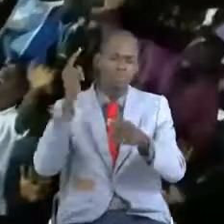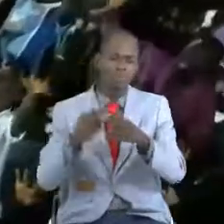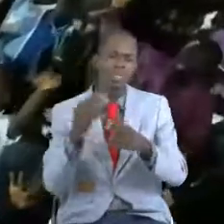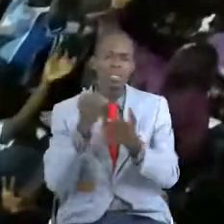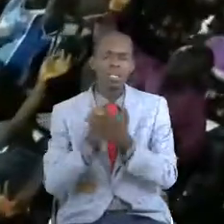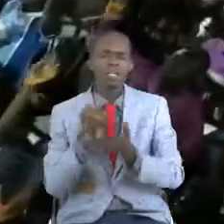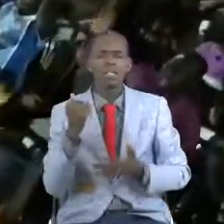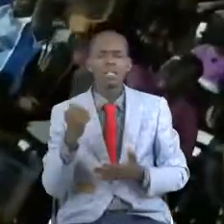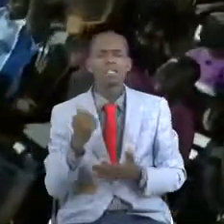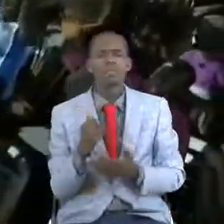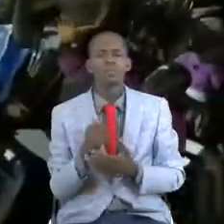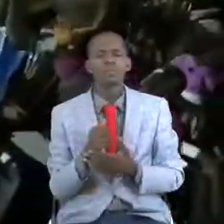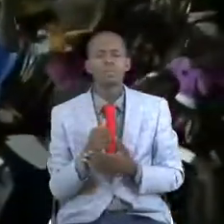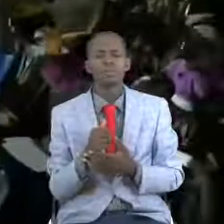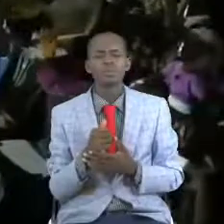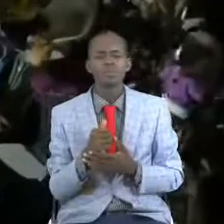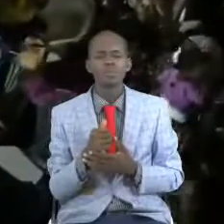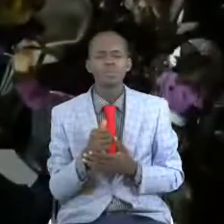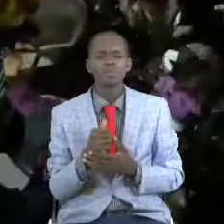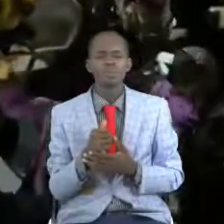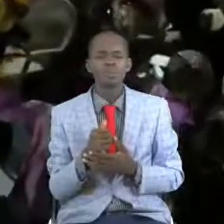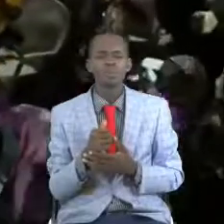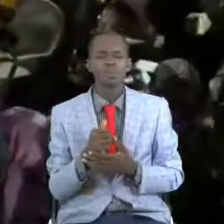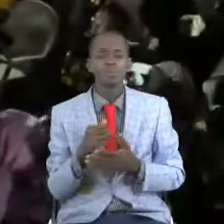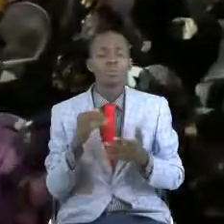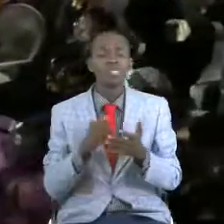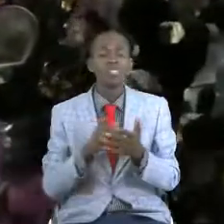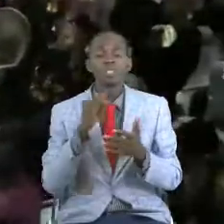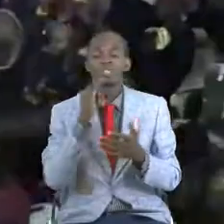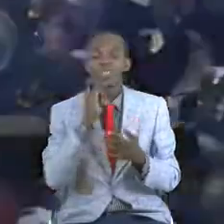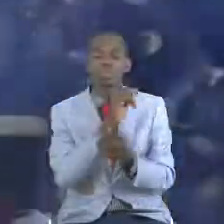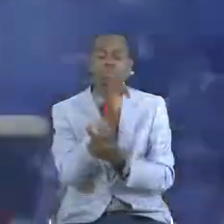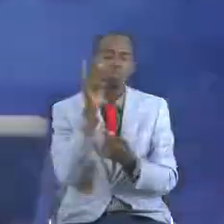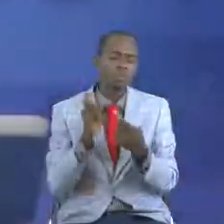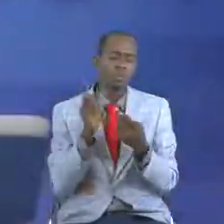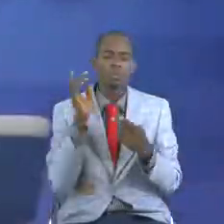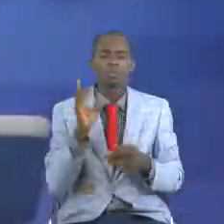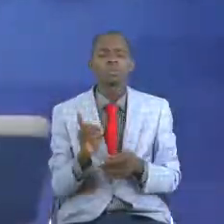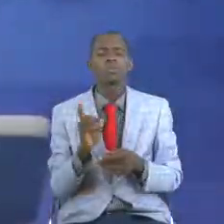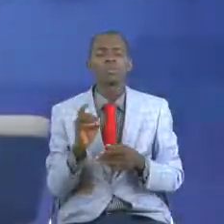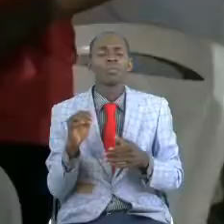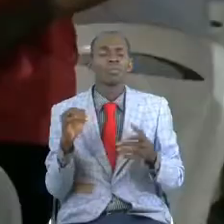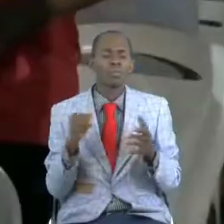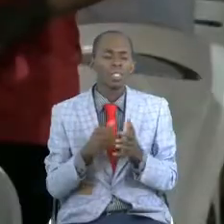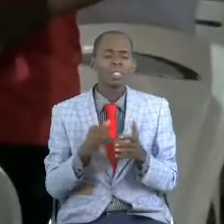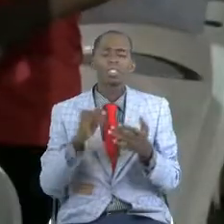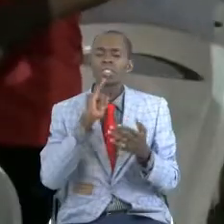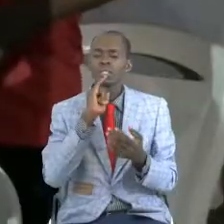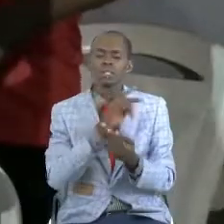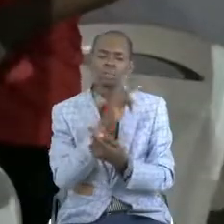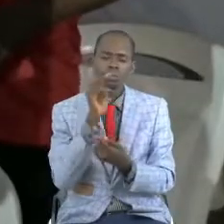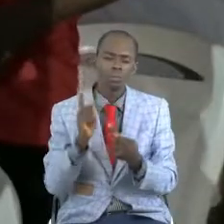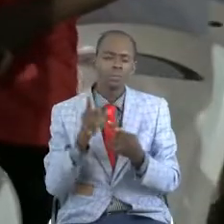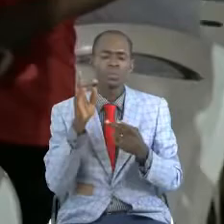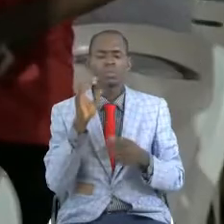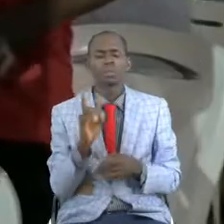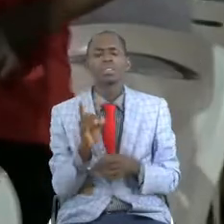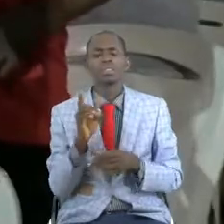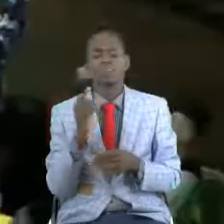name. It is done. It is done for